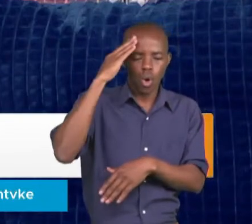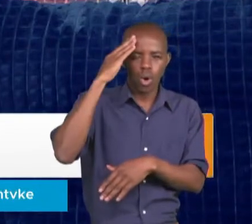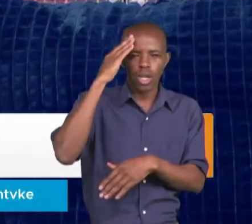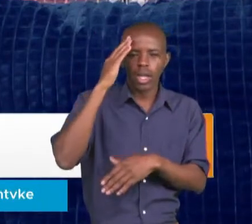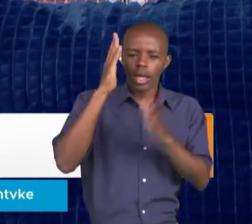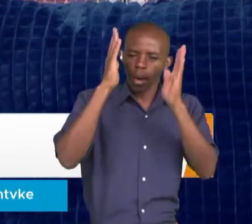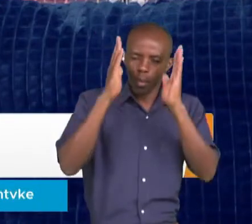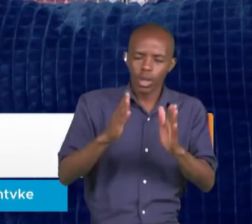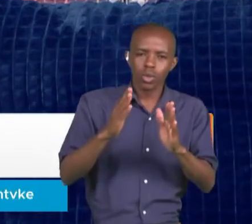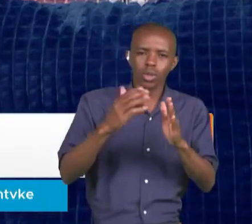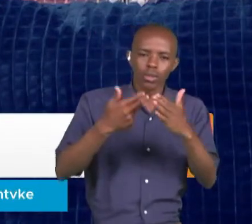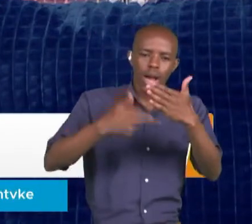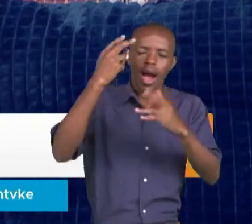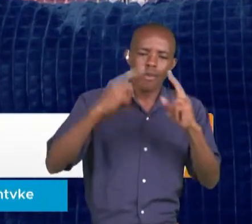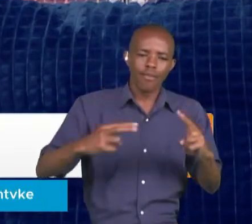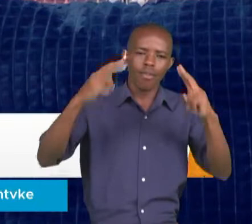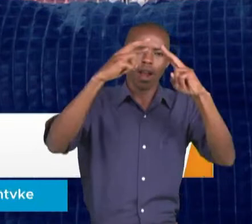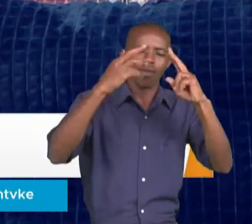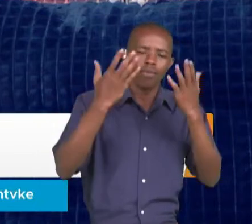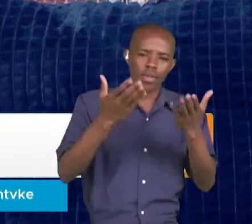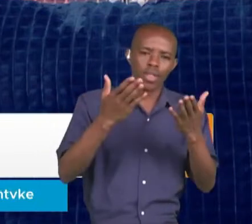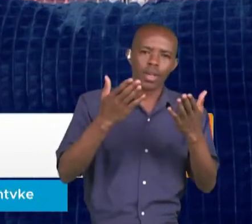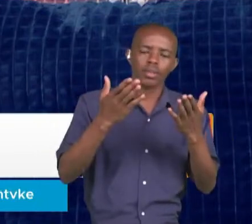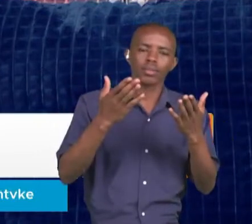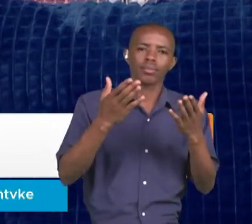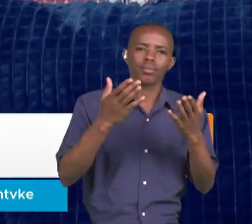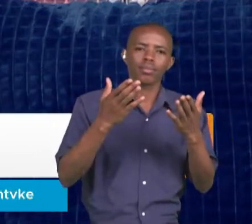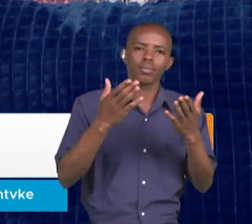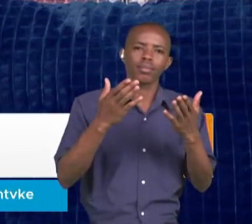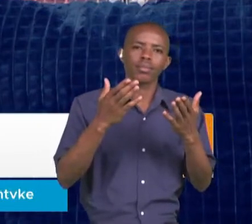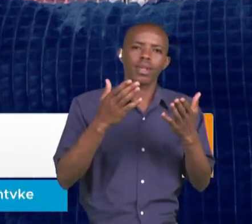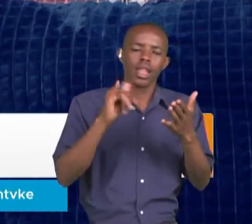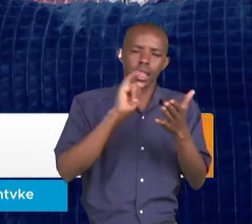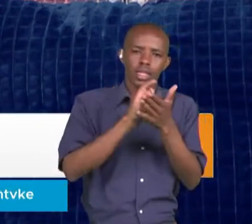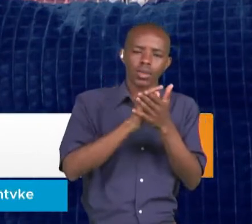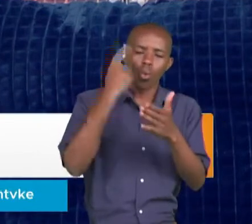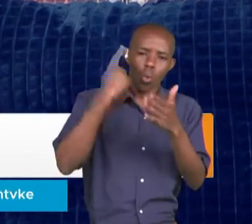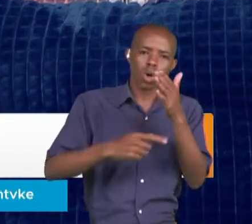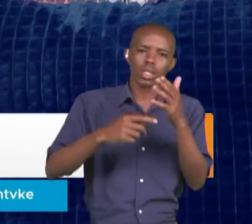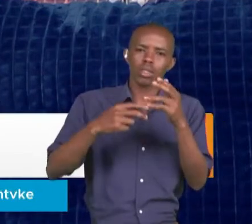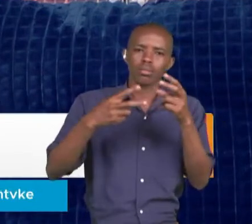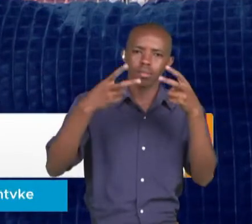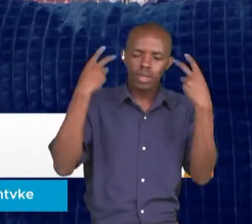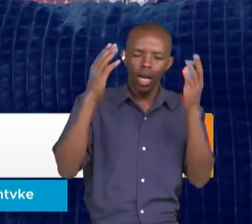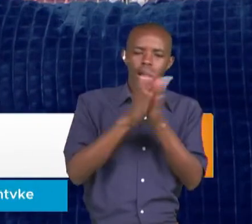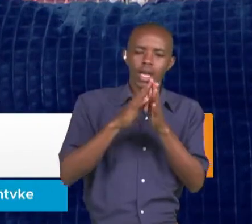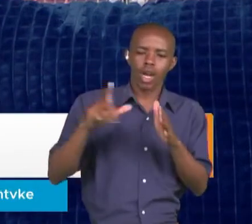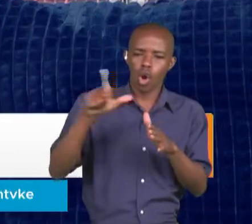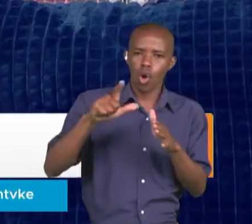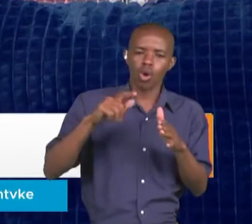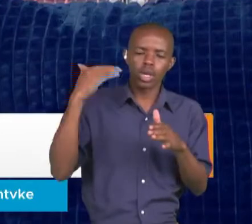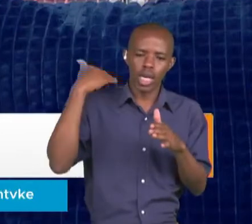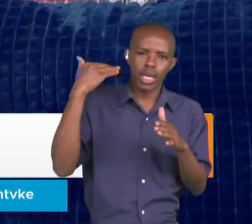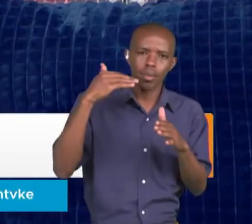persons of very high value, okay, to us, because that is what the terror gangs and local gangs are interested in. Okay. So this